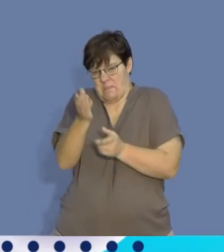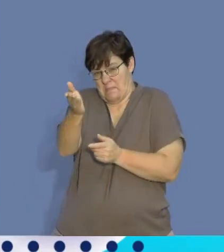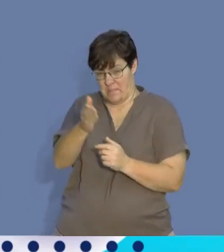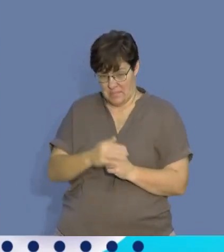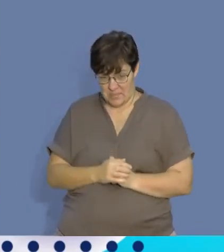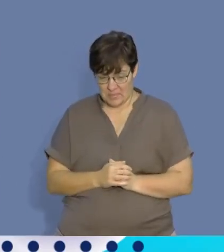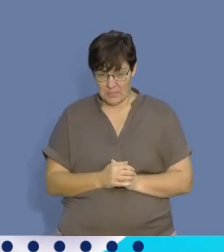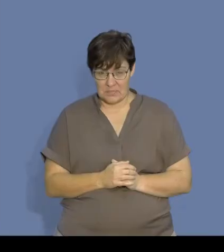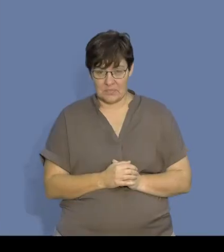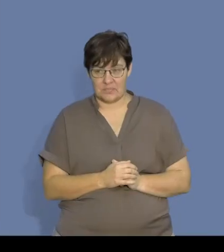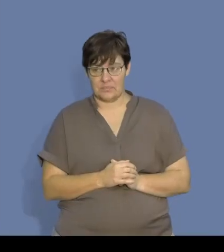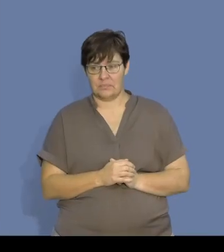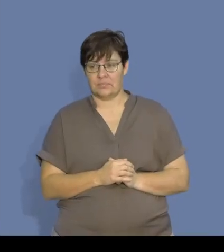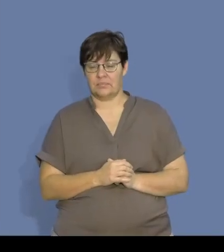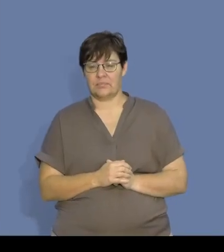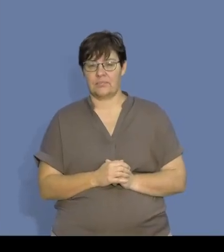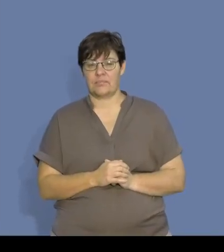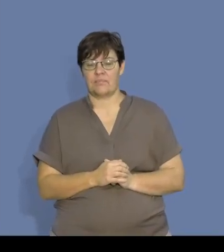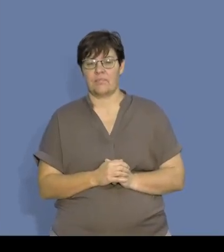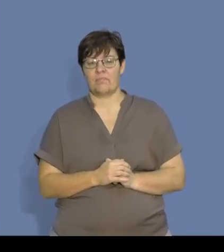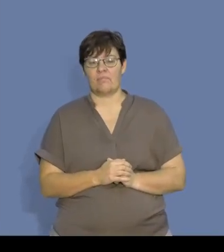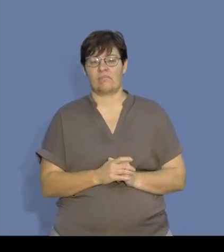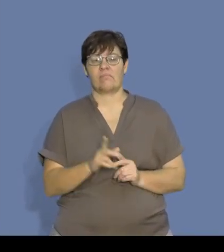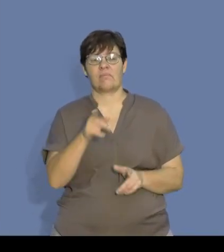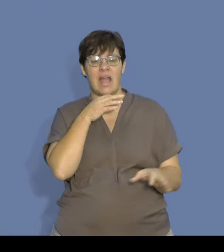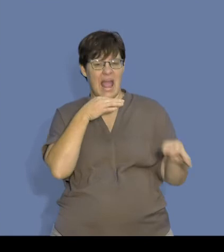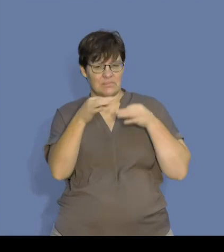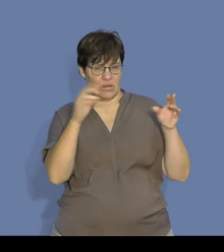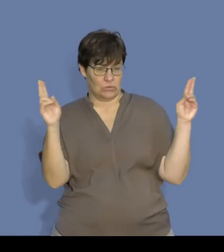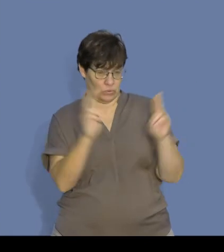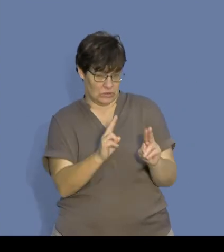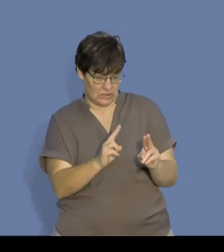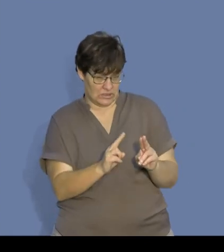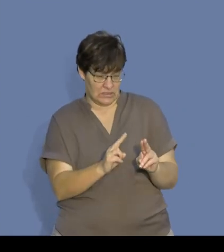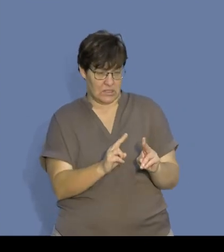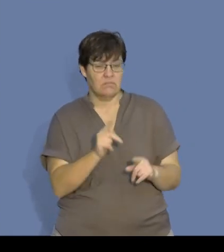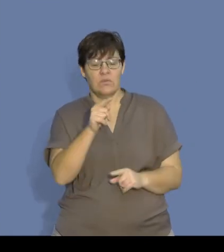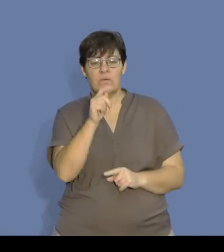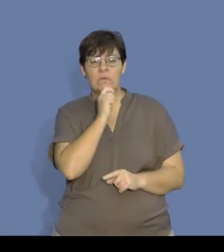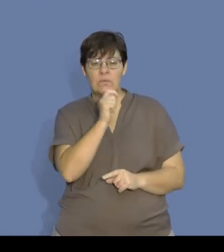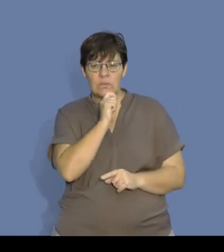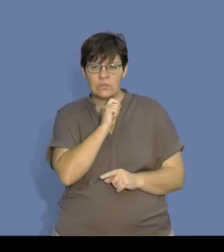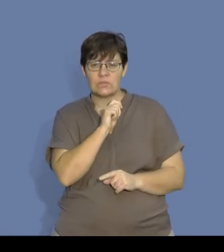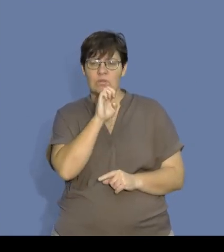right? Now, explain briefly how you would use an